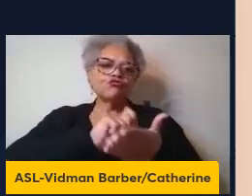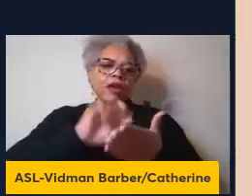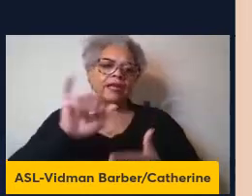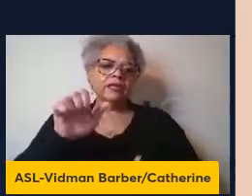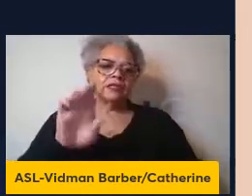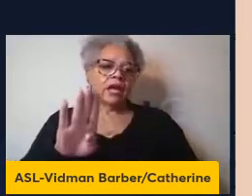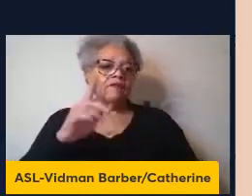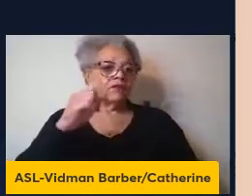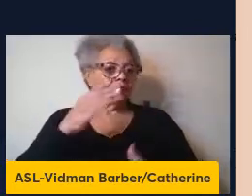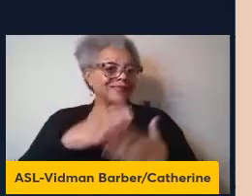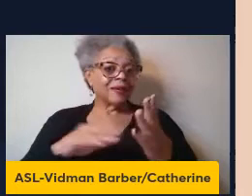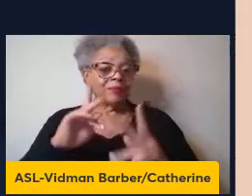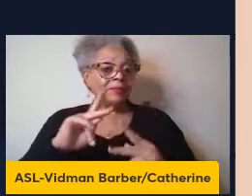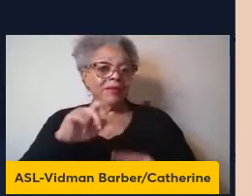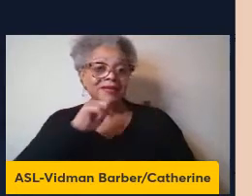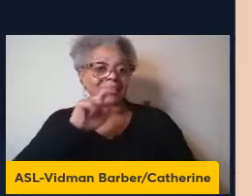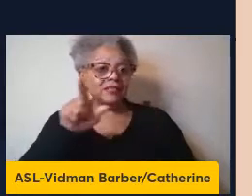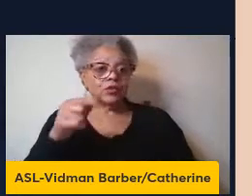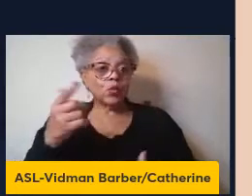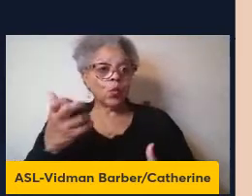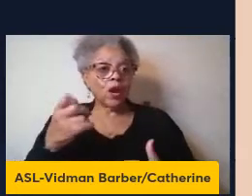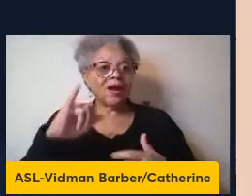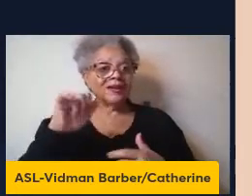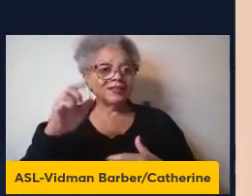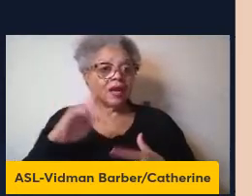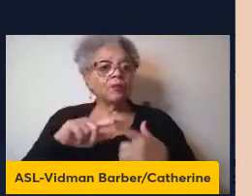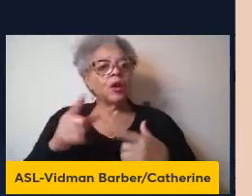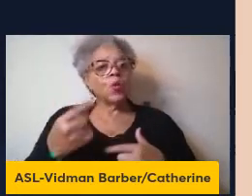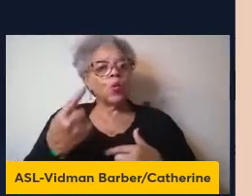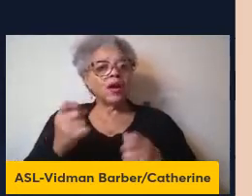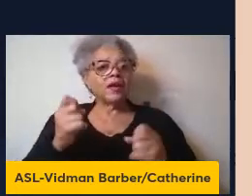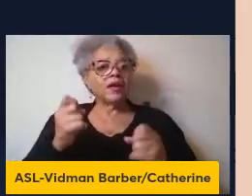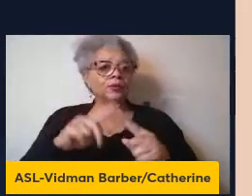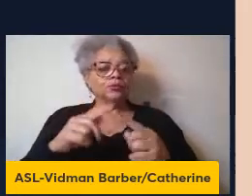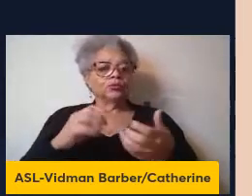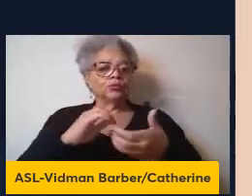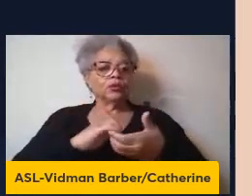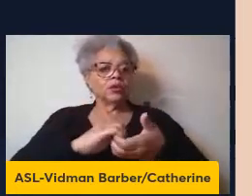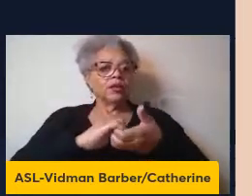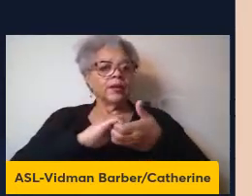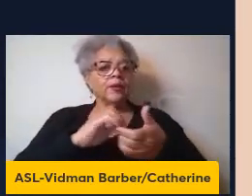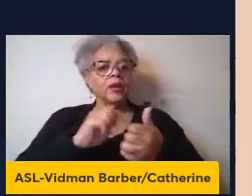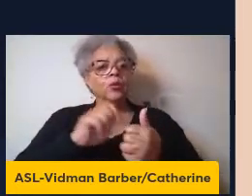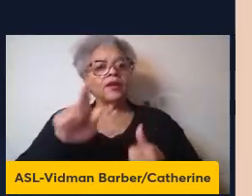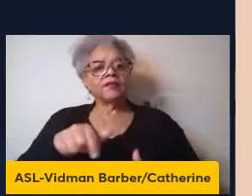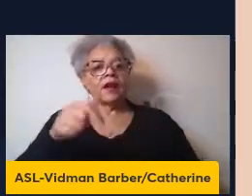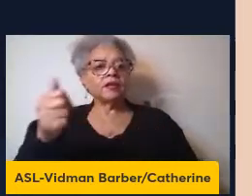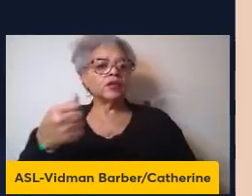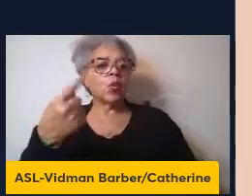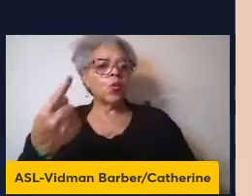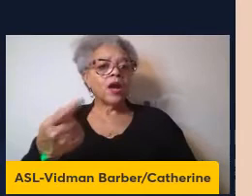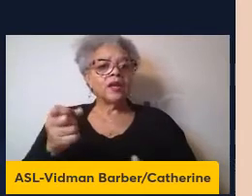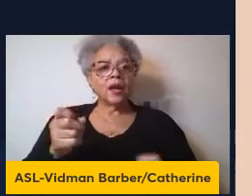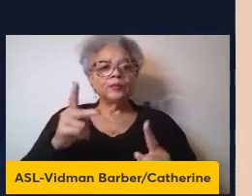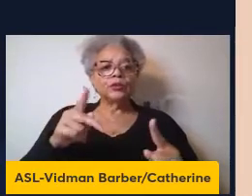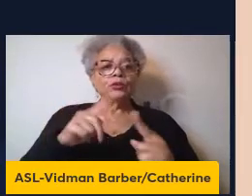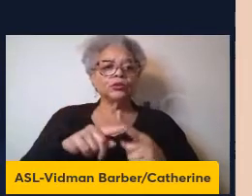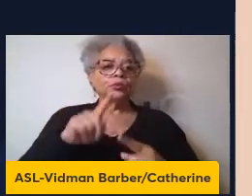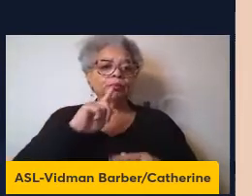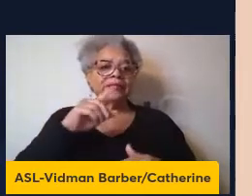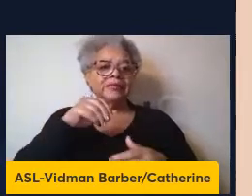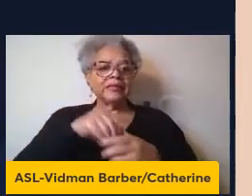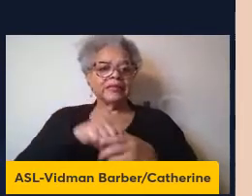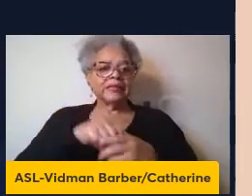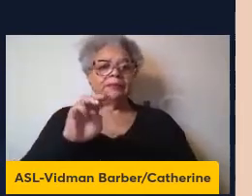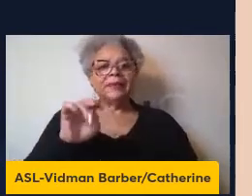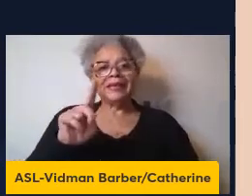people, they may not just want a job, but they may want opportunities to collaborate with others. They may want opportunities to be in the